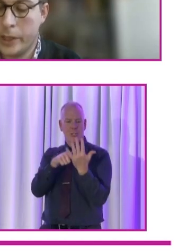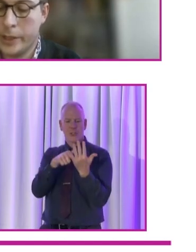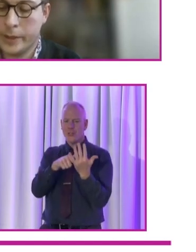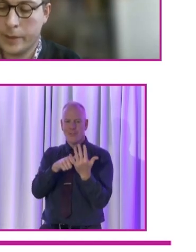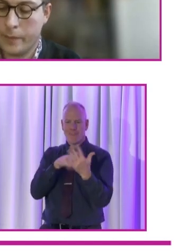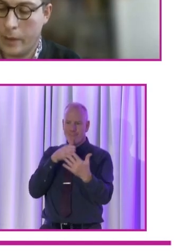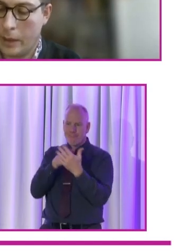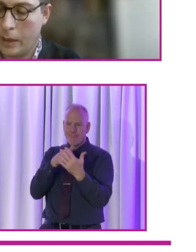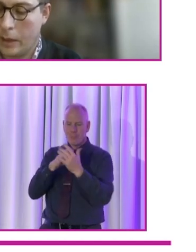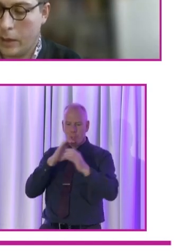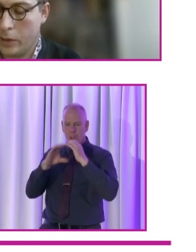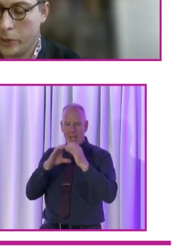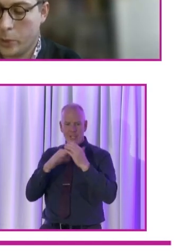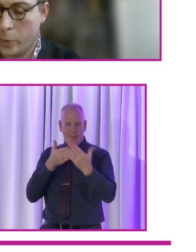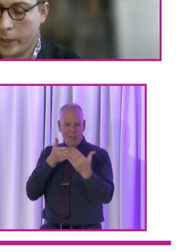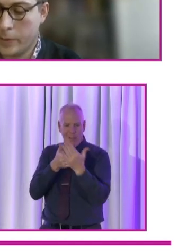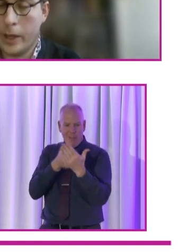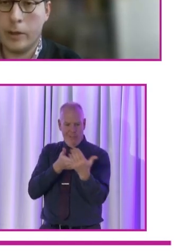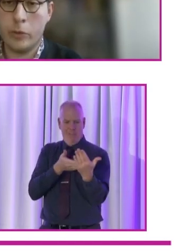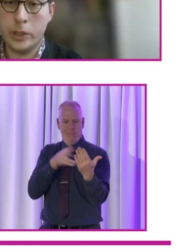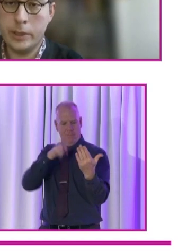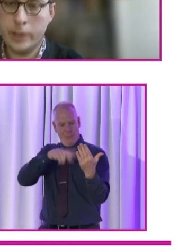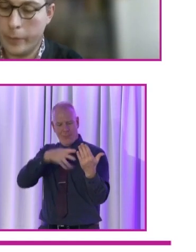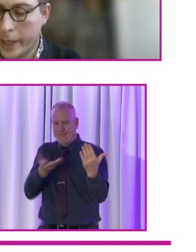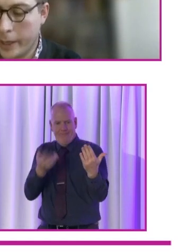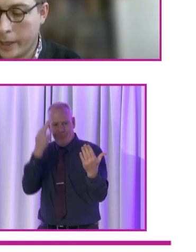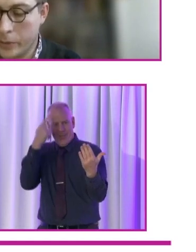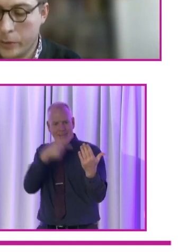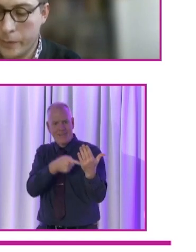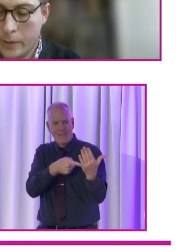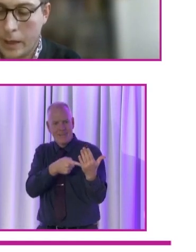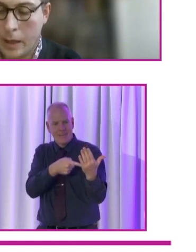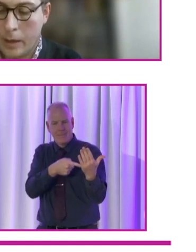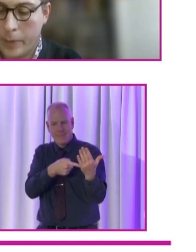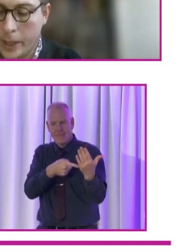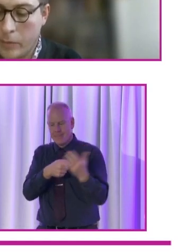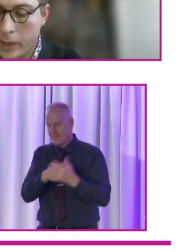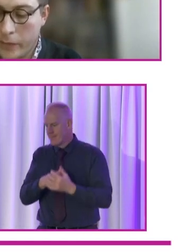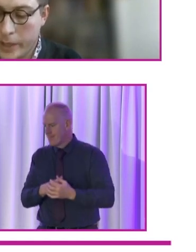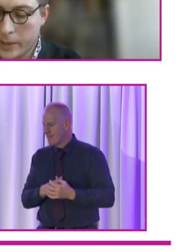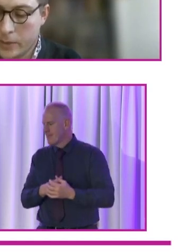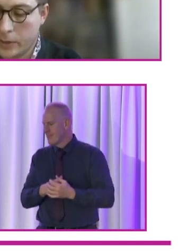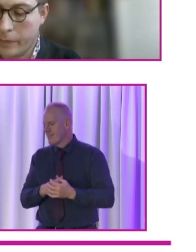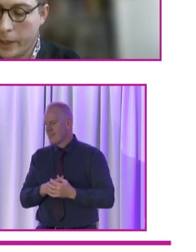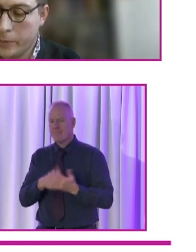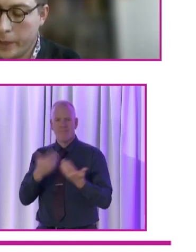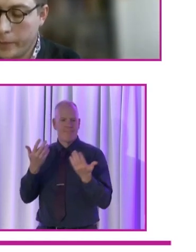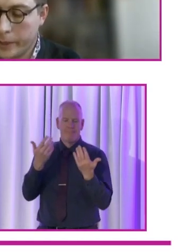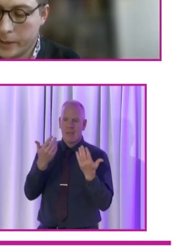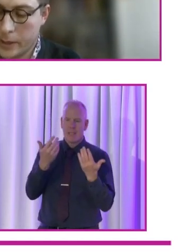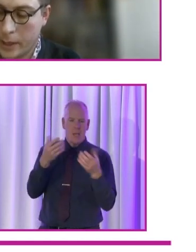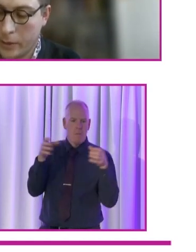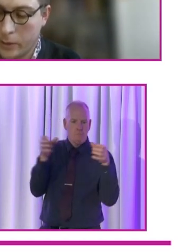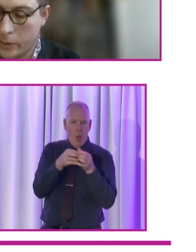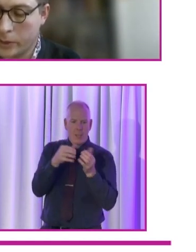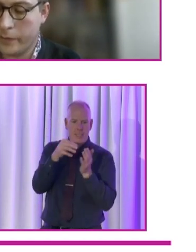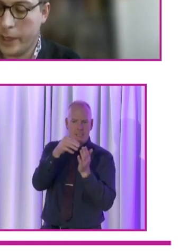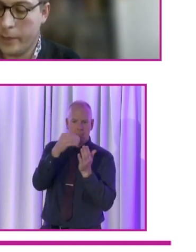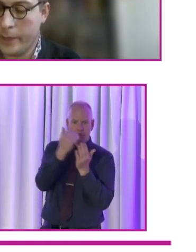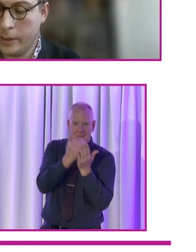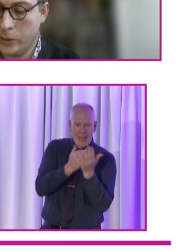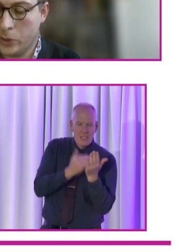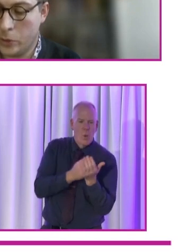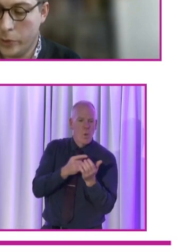communication barriers, which were explained in more detail by Alejandro. Party manifestos and ballot papers are